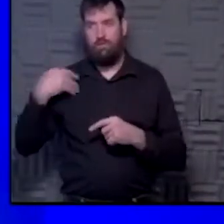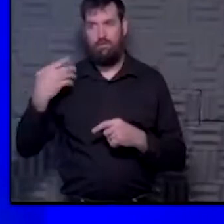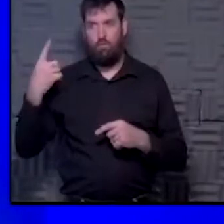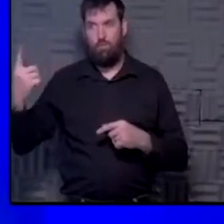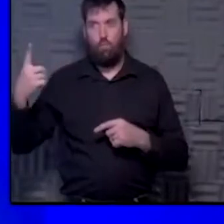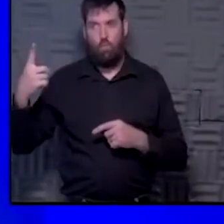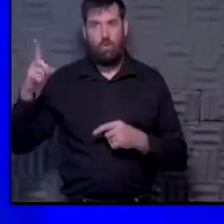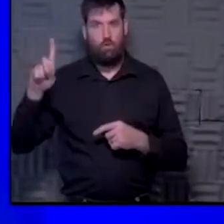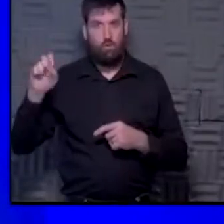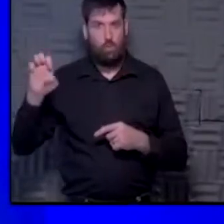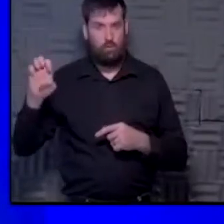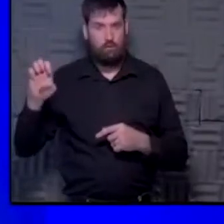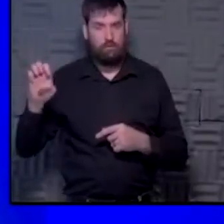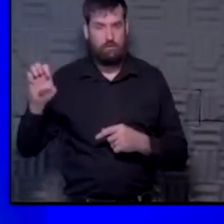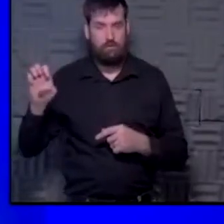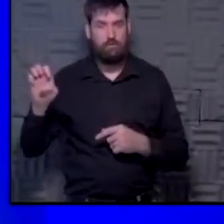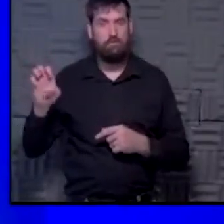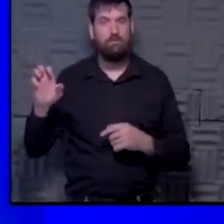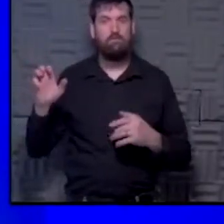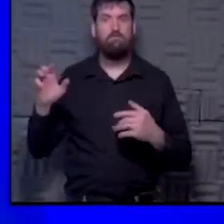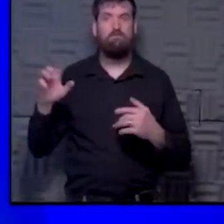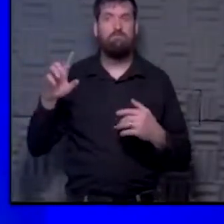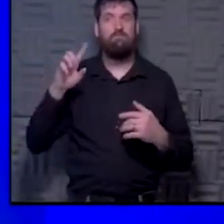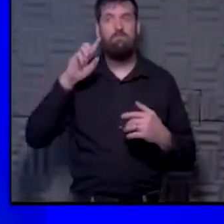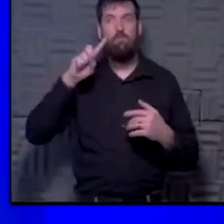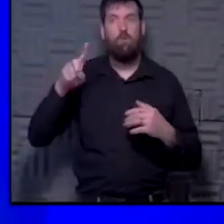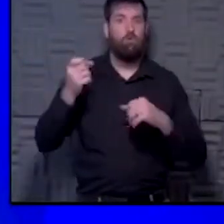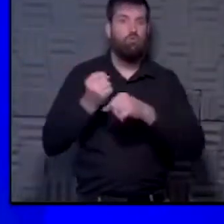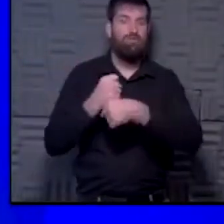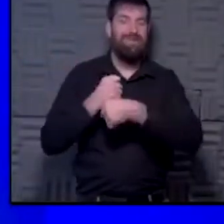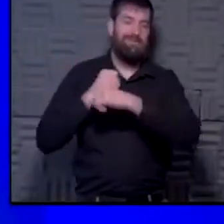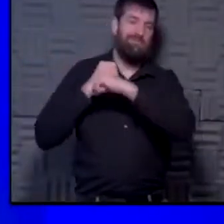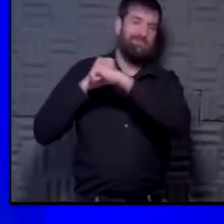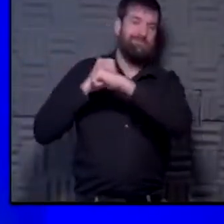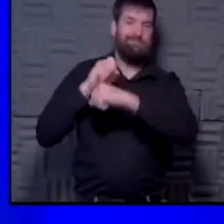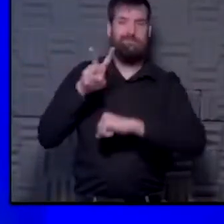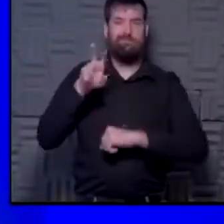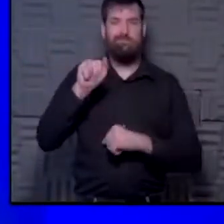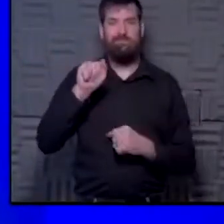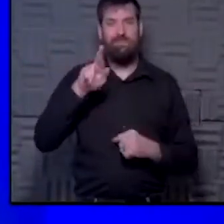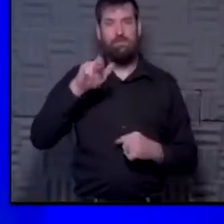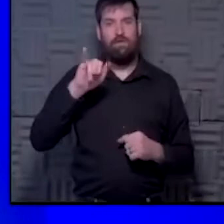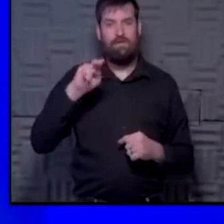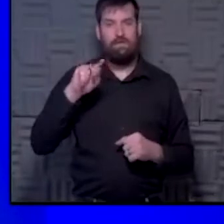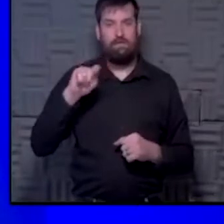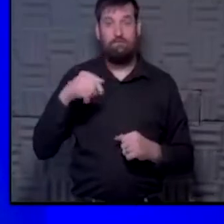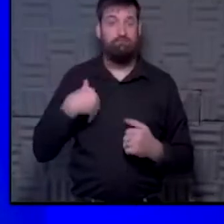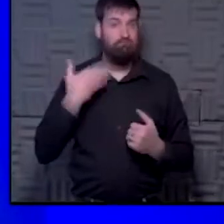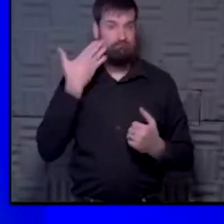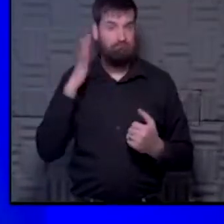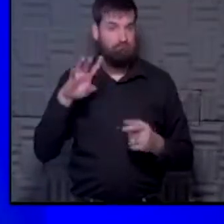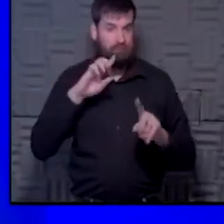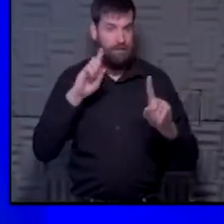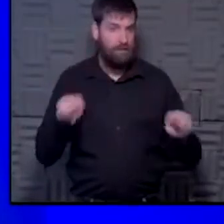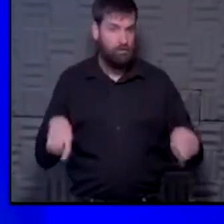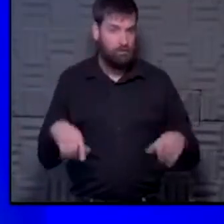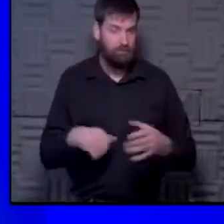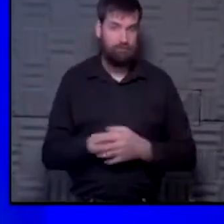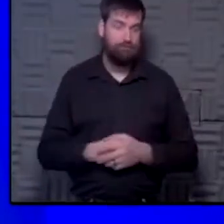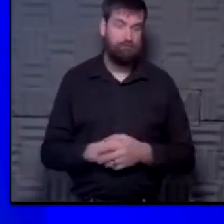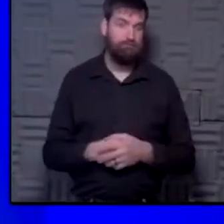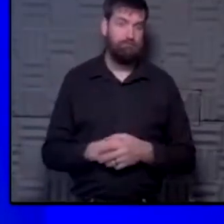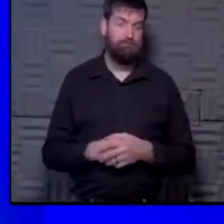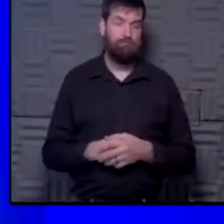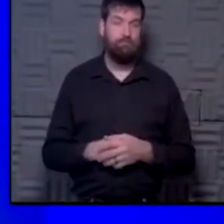they've pivoted now into help create immunity to the variants? I don't think we know the answer to that question.